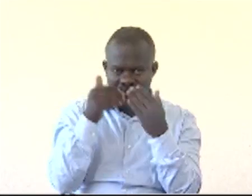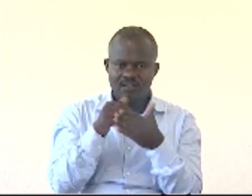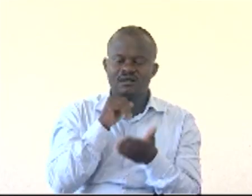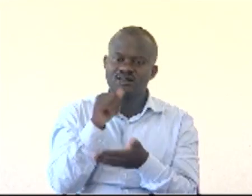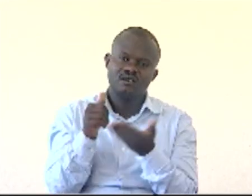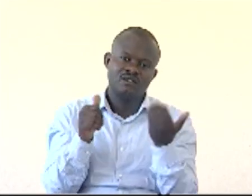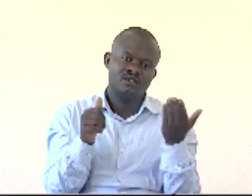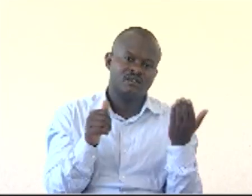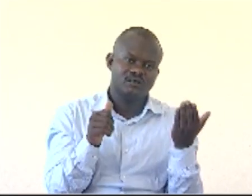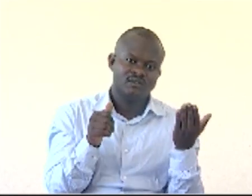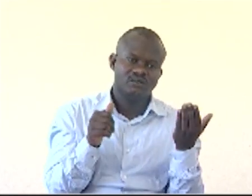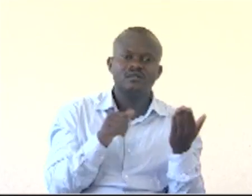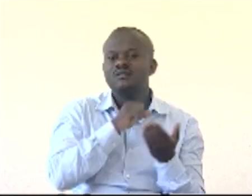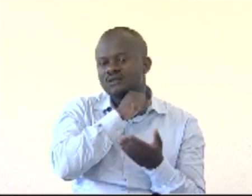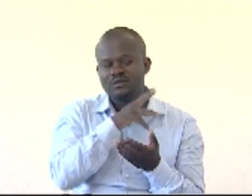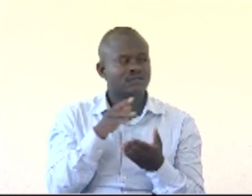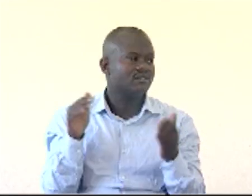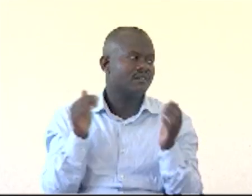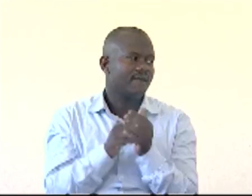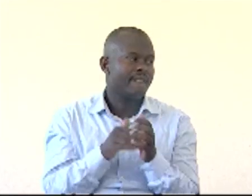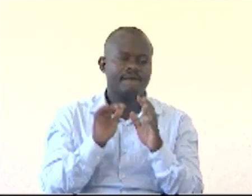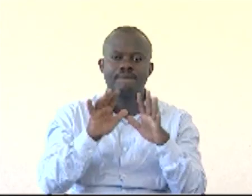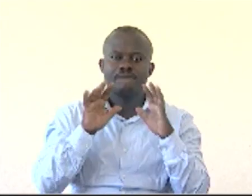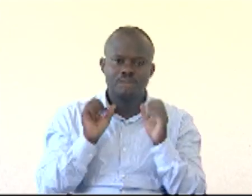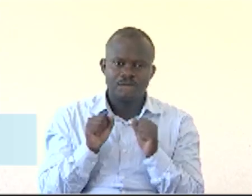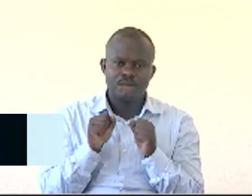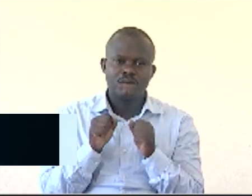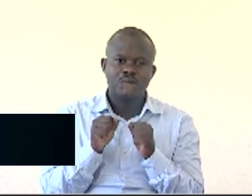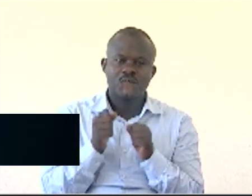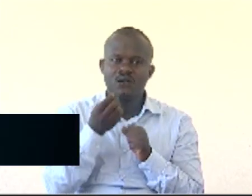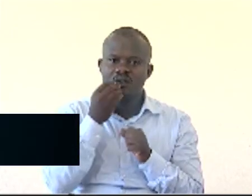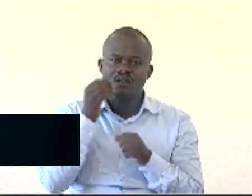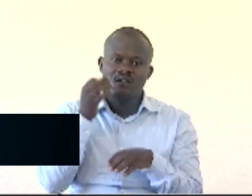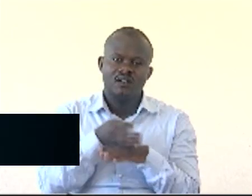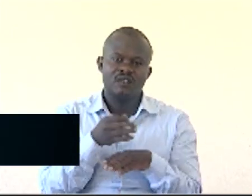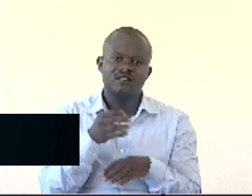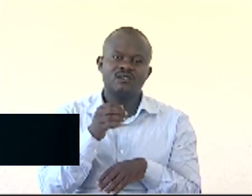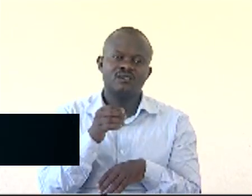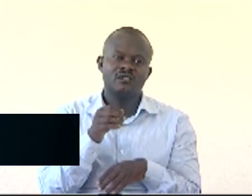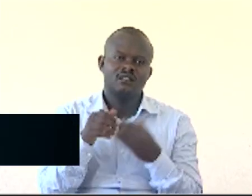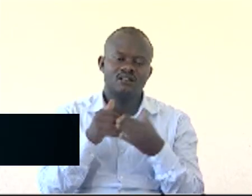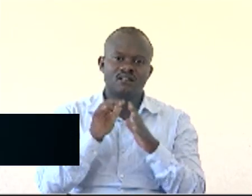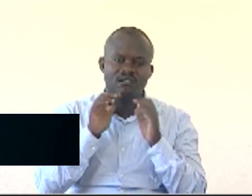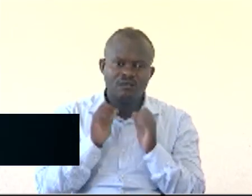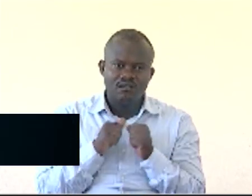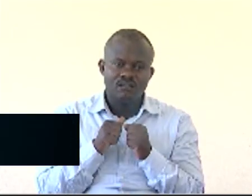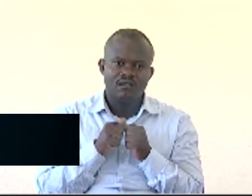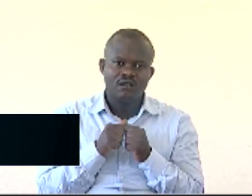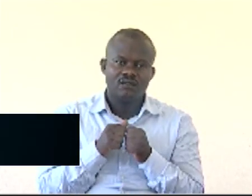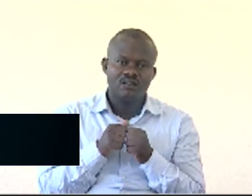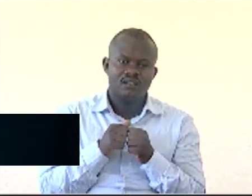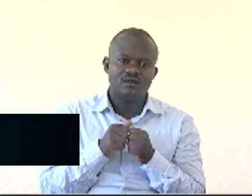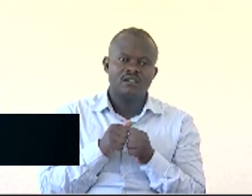not contaminated. Avoid raw food and shellfish. Avoid dairy foods,